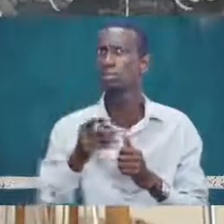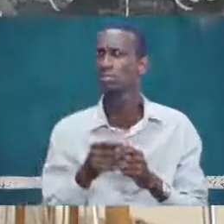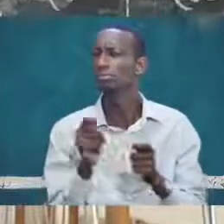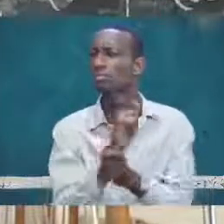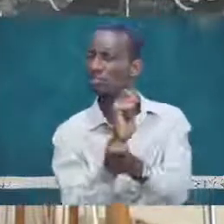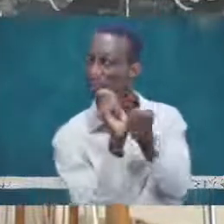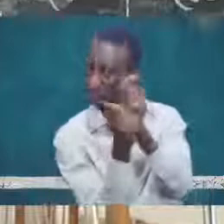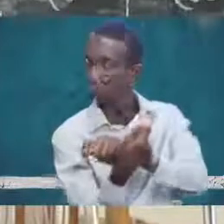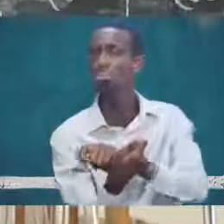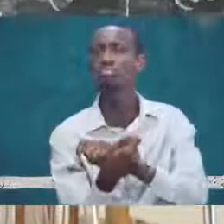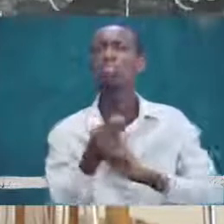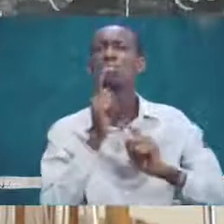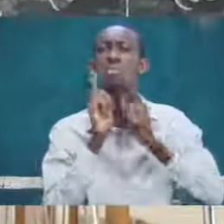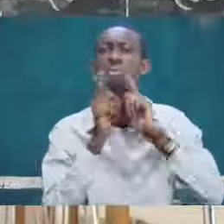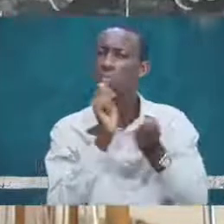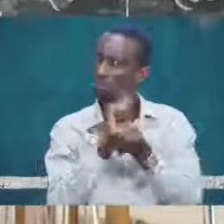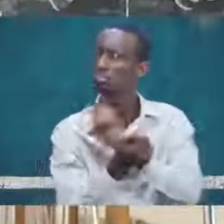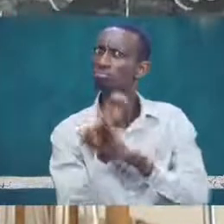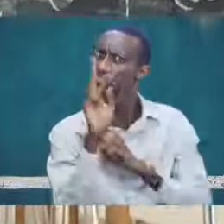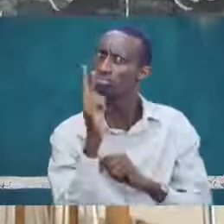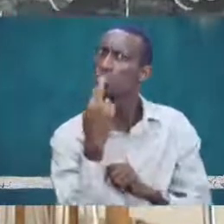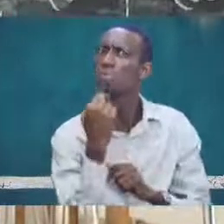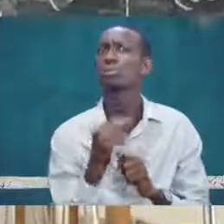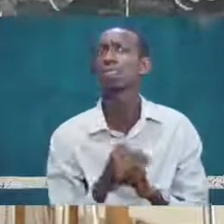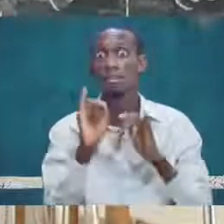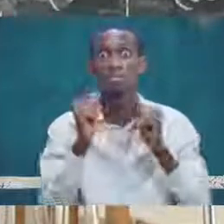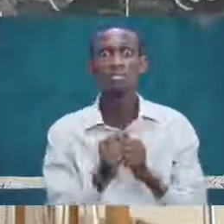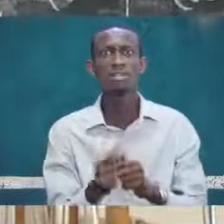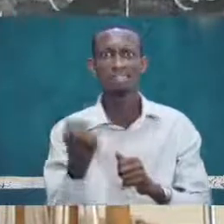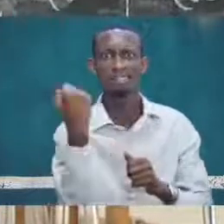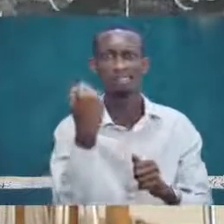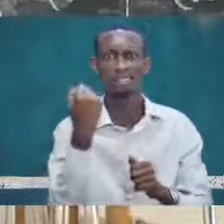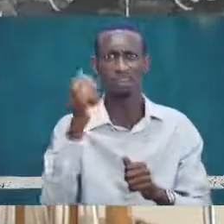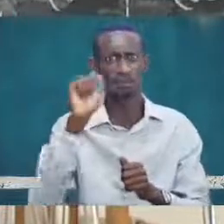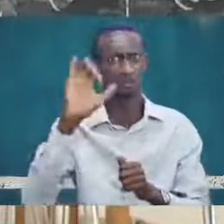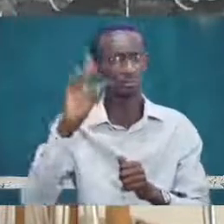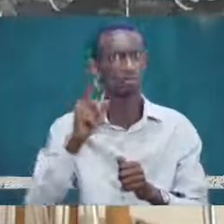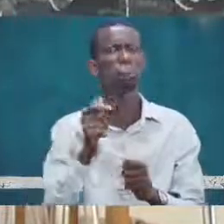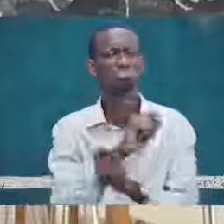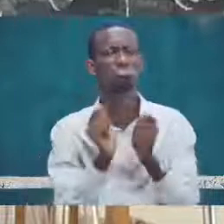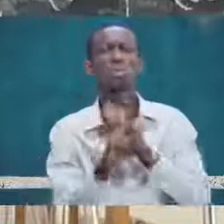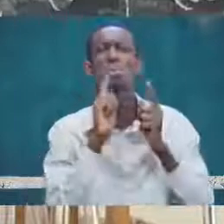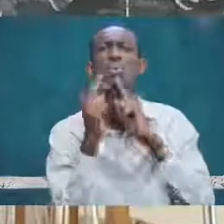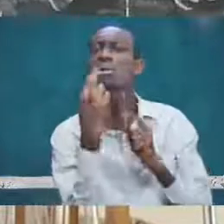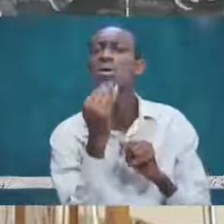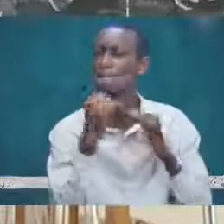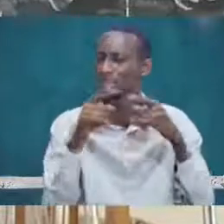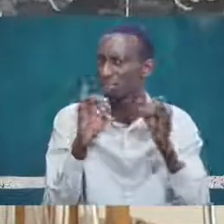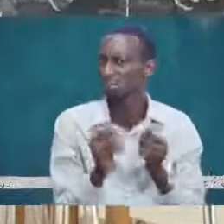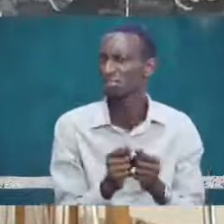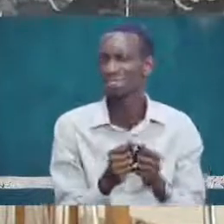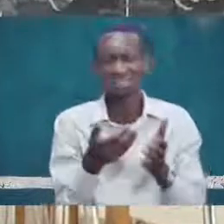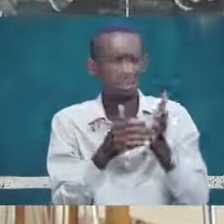to completely red. If it is a very strong acid, then it turns it to red. But if it is a weak